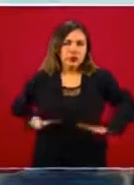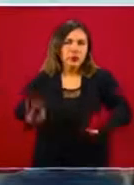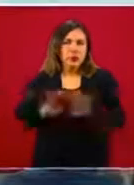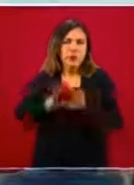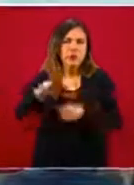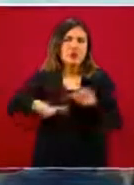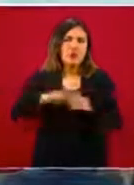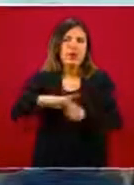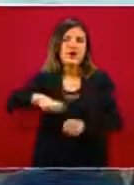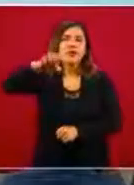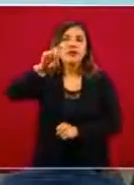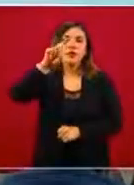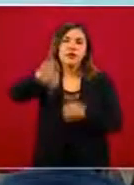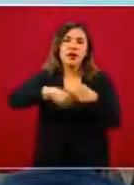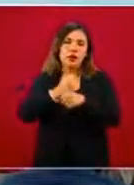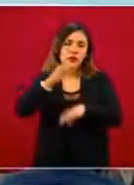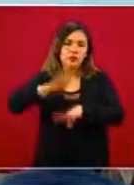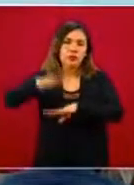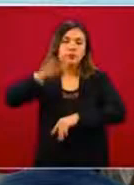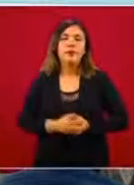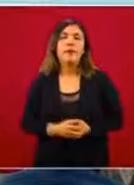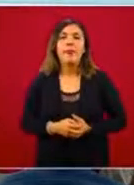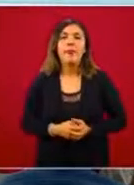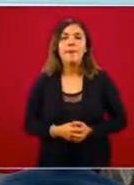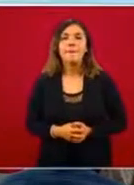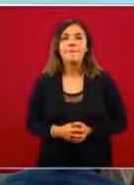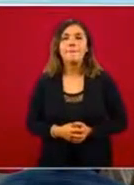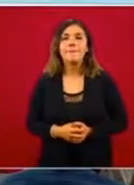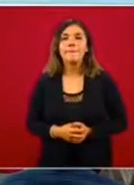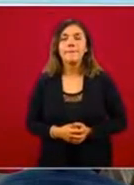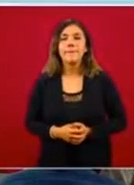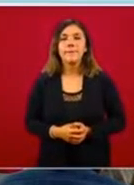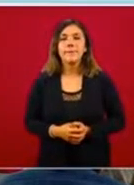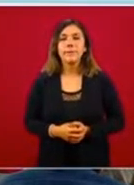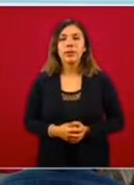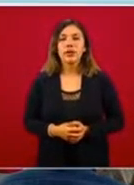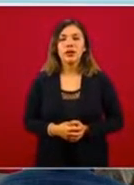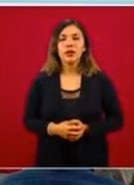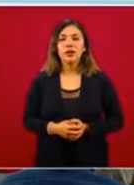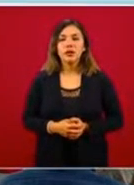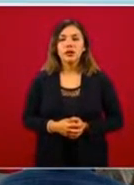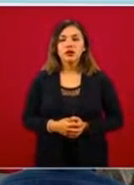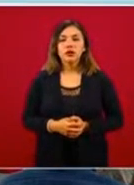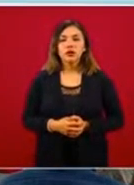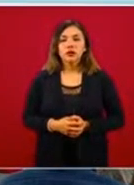really have a lot to do with those people's deaths, especially when they're over 30 years old.